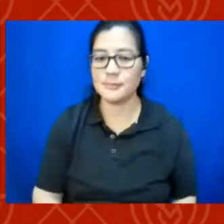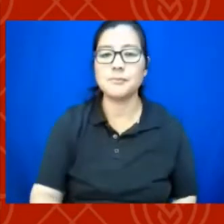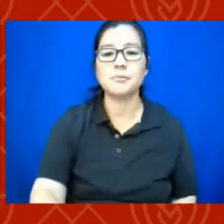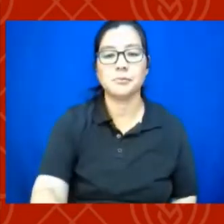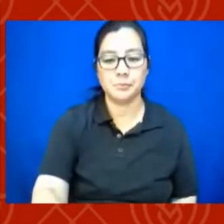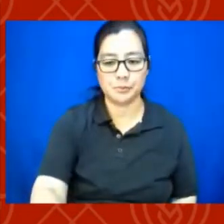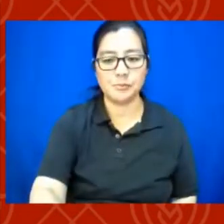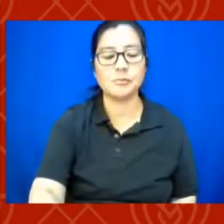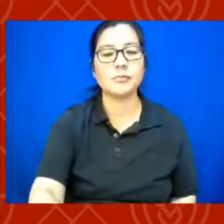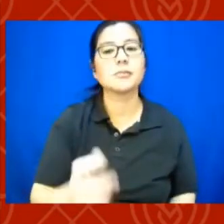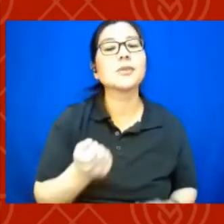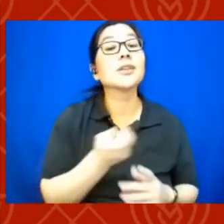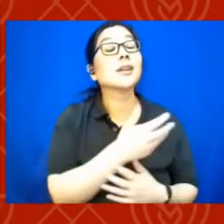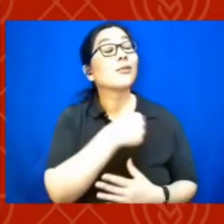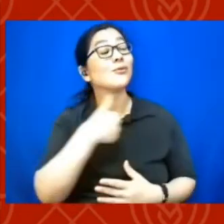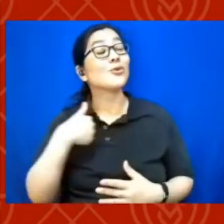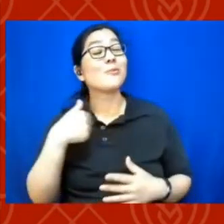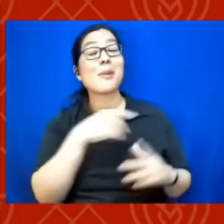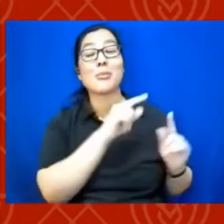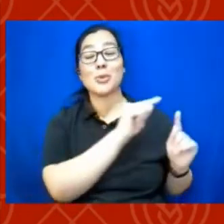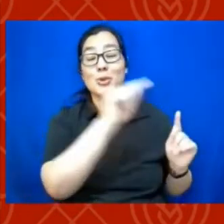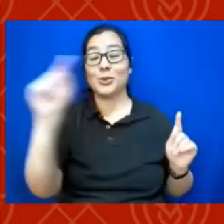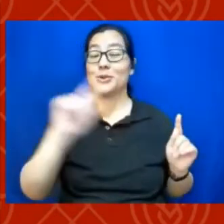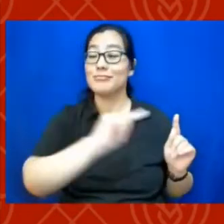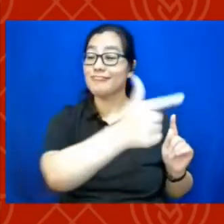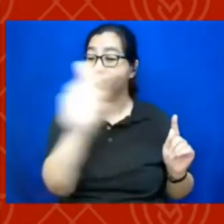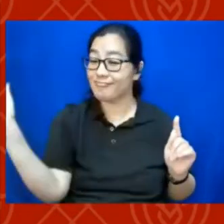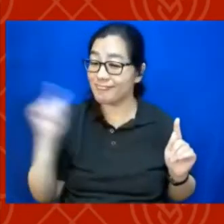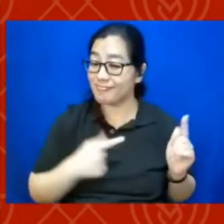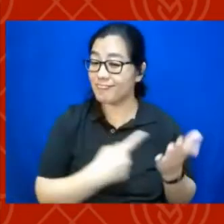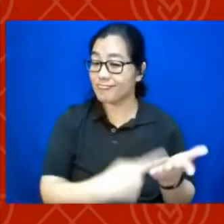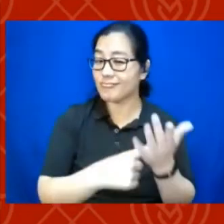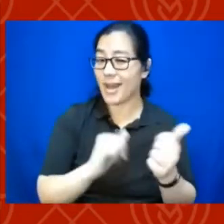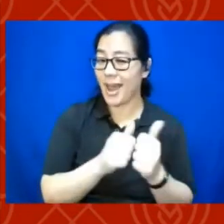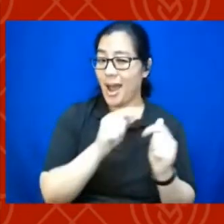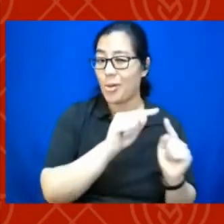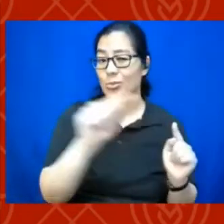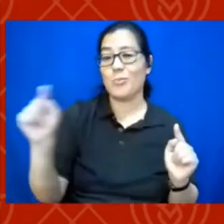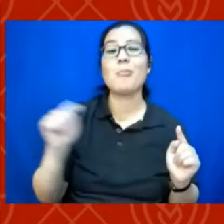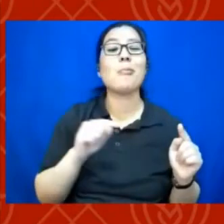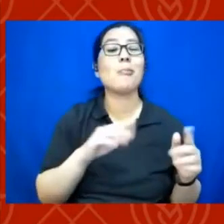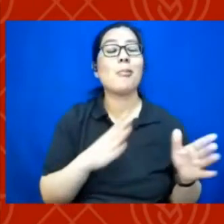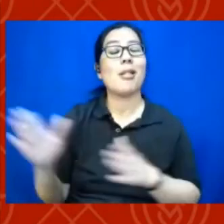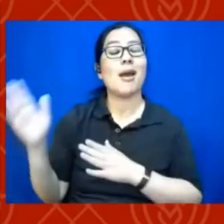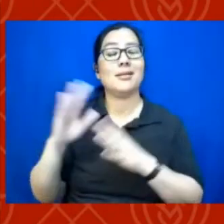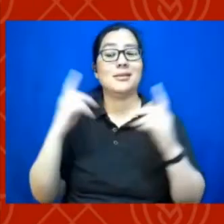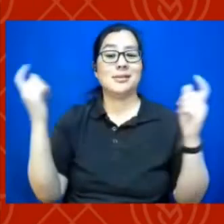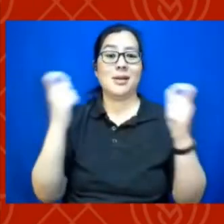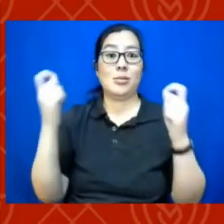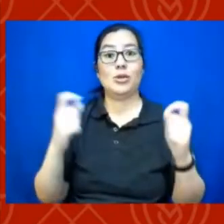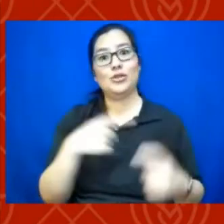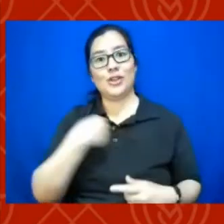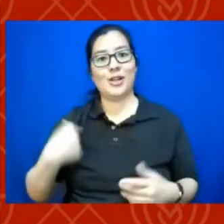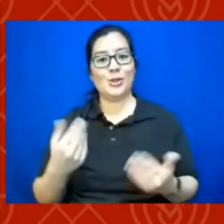Now a few of our members are going to talk about how we plan on celebrating Chinese New Year during the global pandemic.